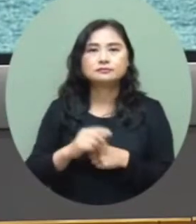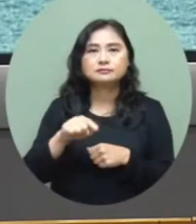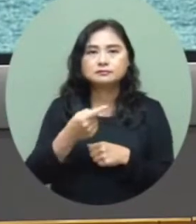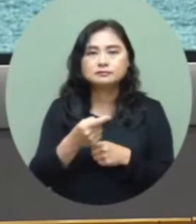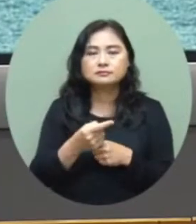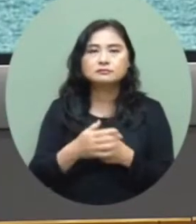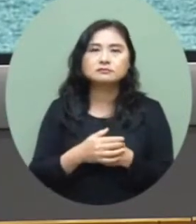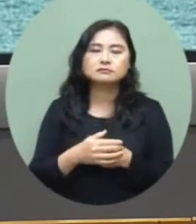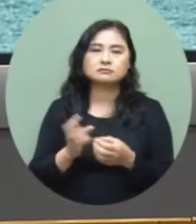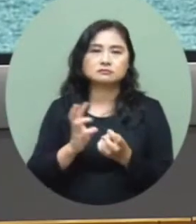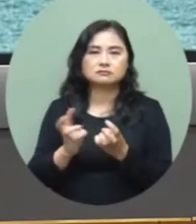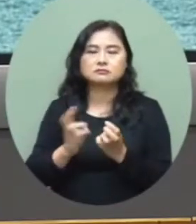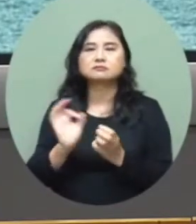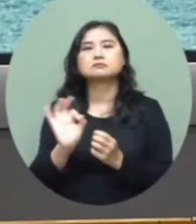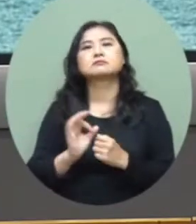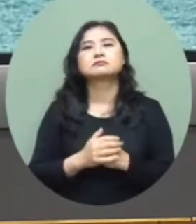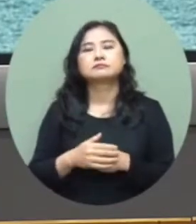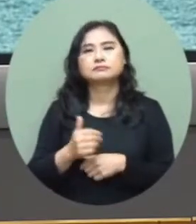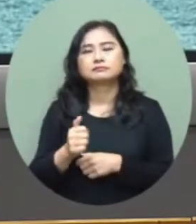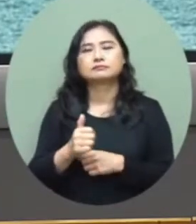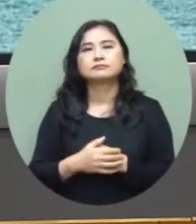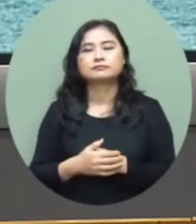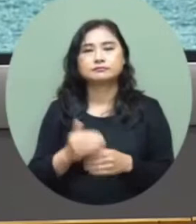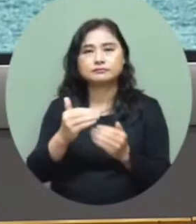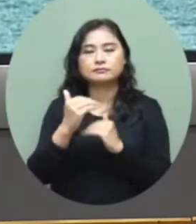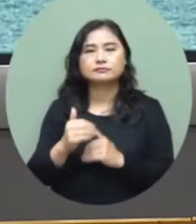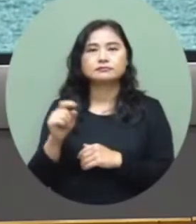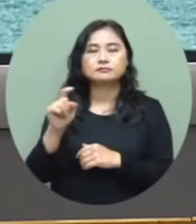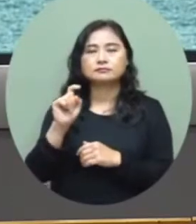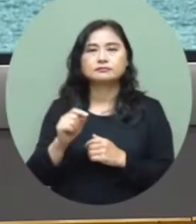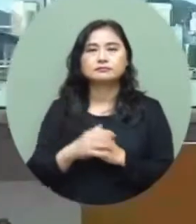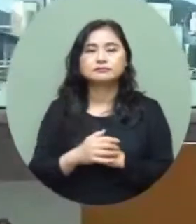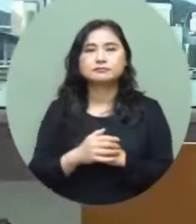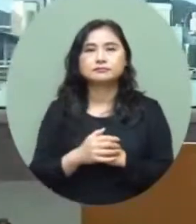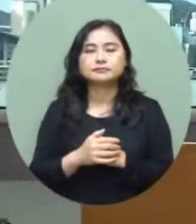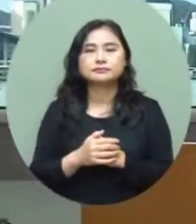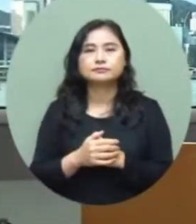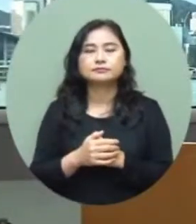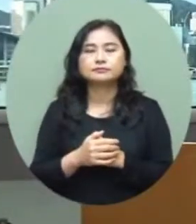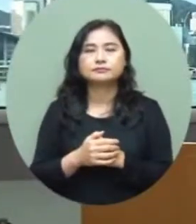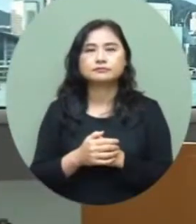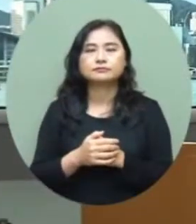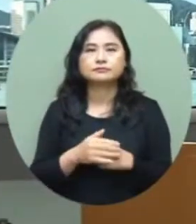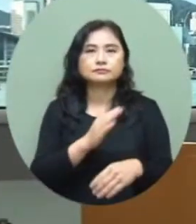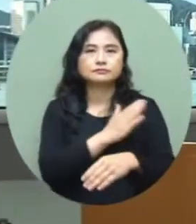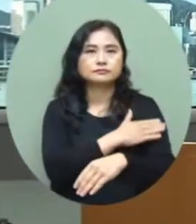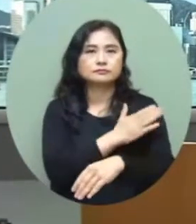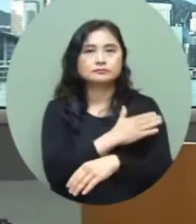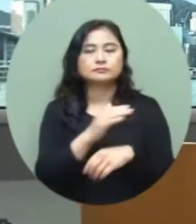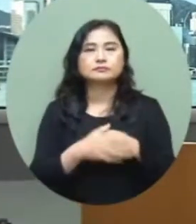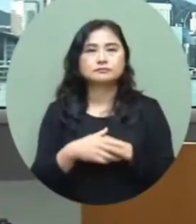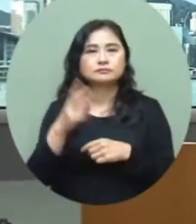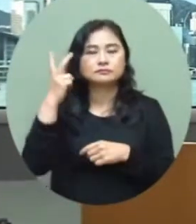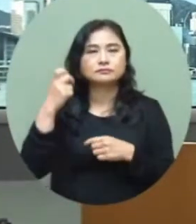as early as possible. For the rest of the details, I don't have them with me now. Sorry.